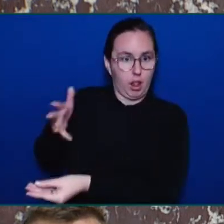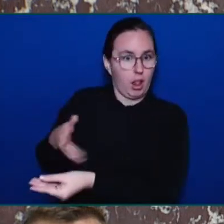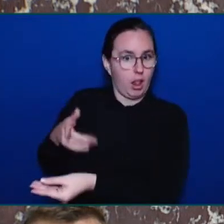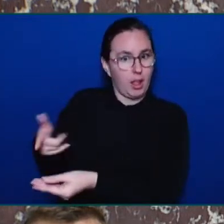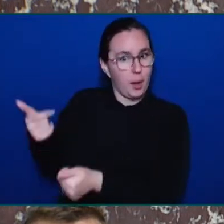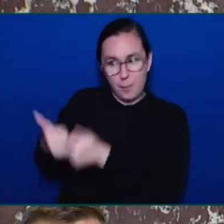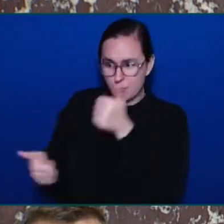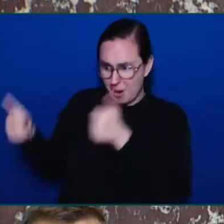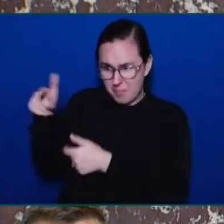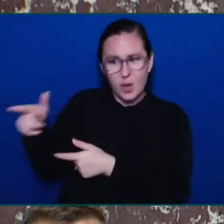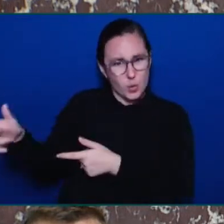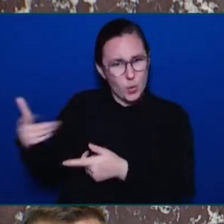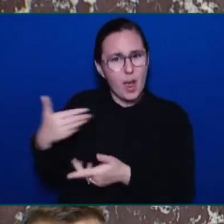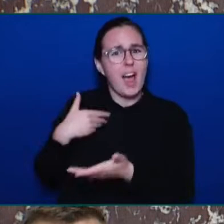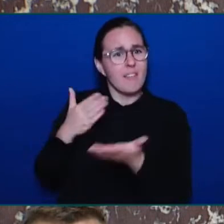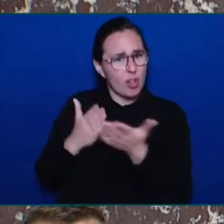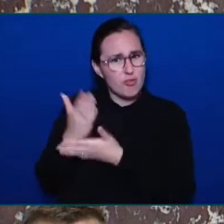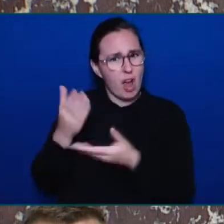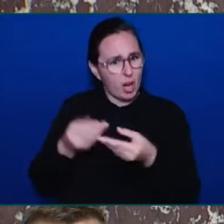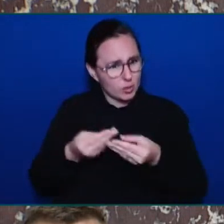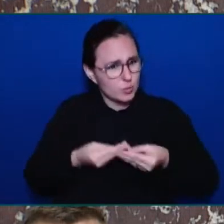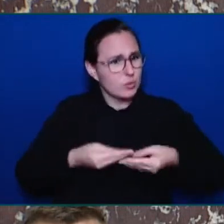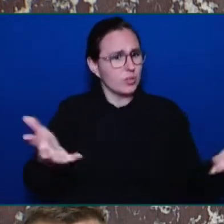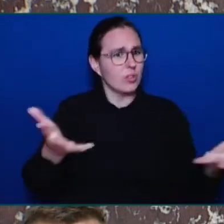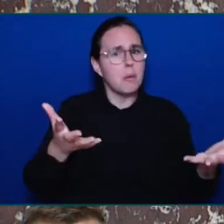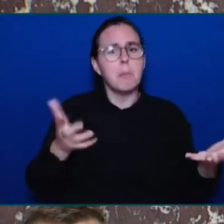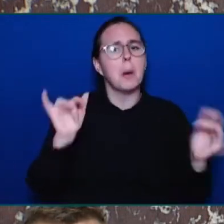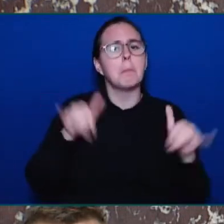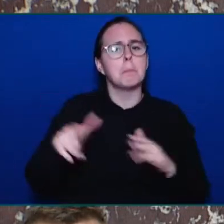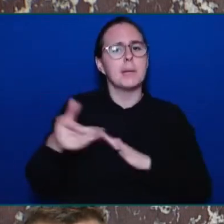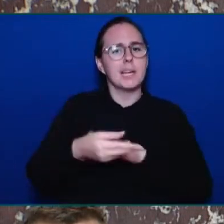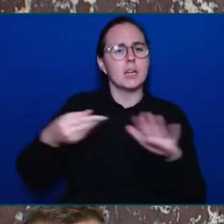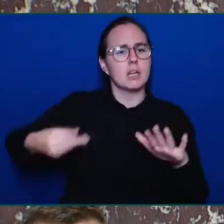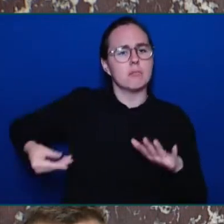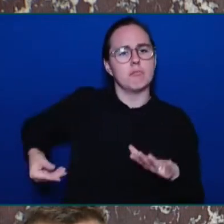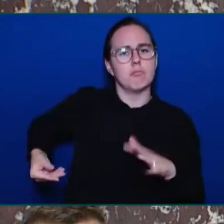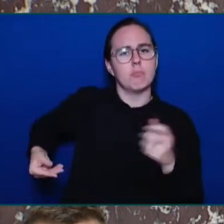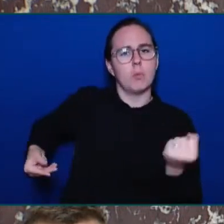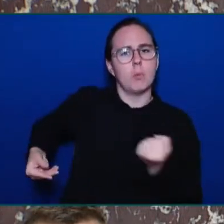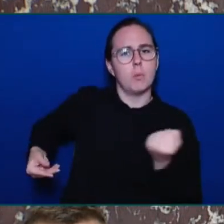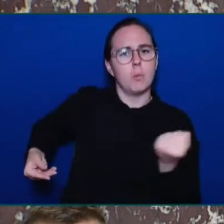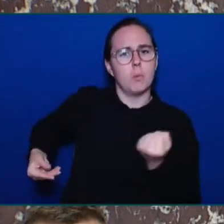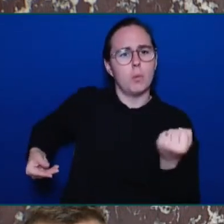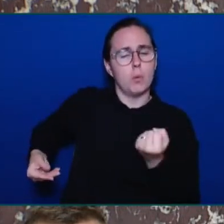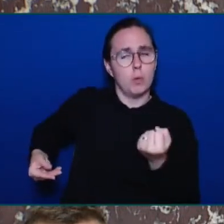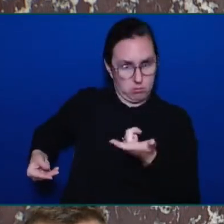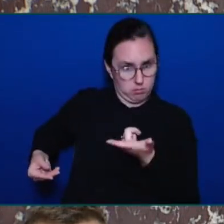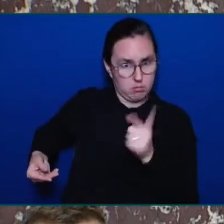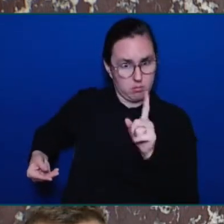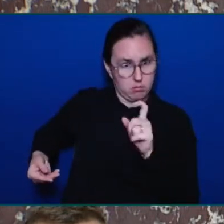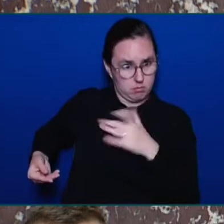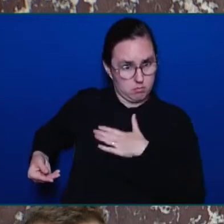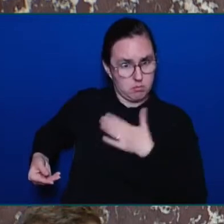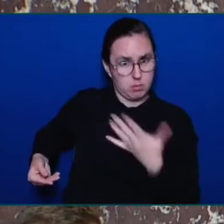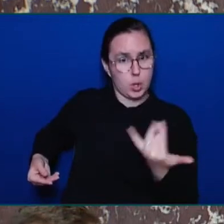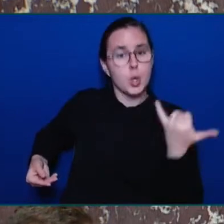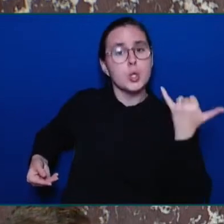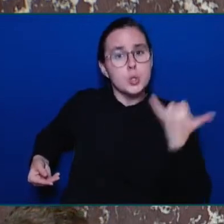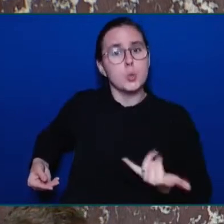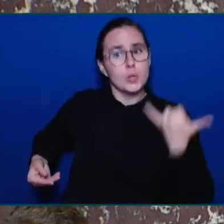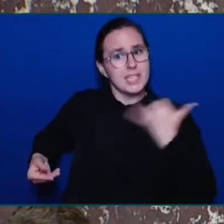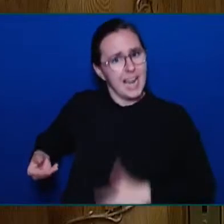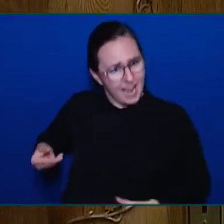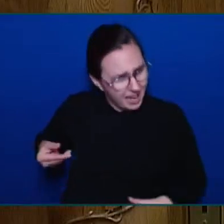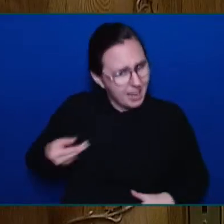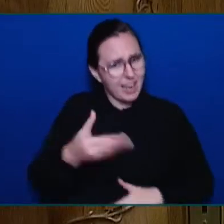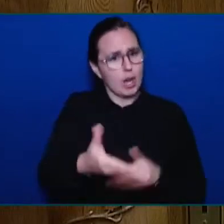the Premier commit to releasing that forensic audit of BC Housing today and make it available for scrutiny at public accounts?